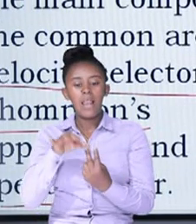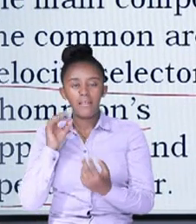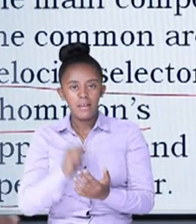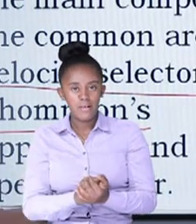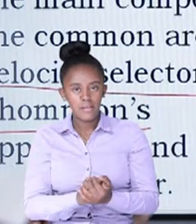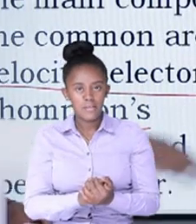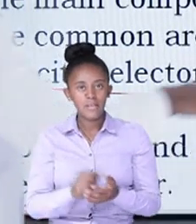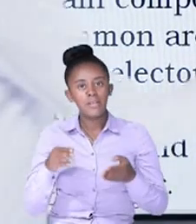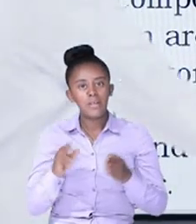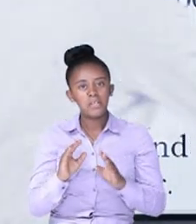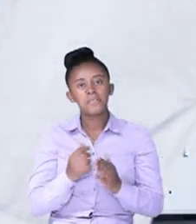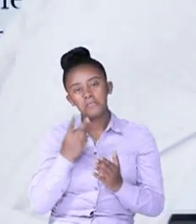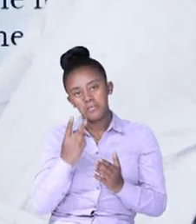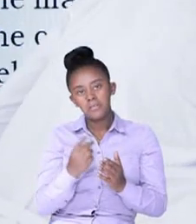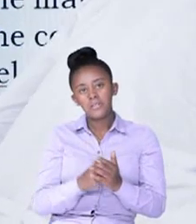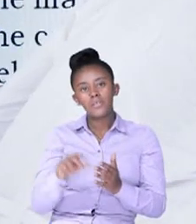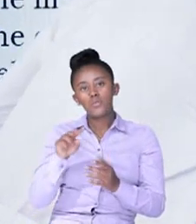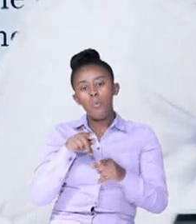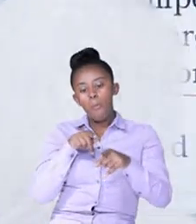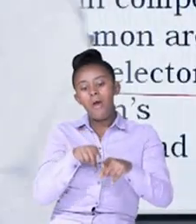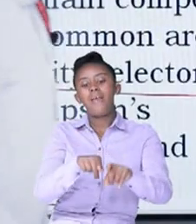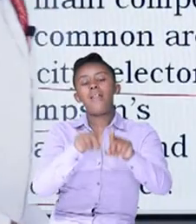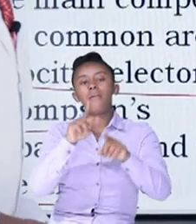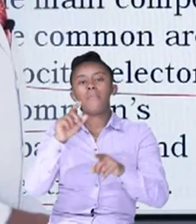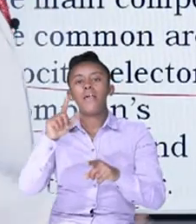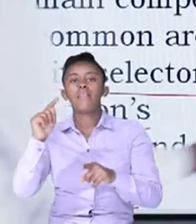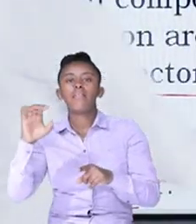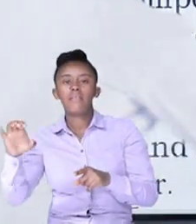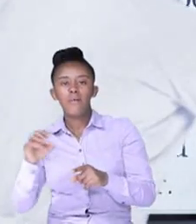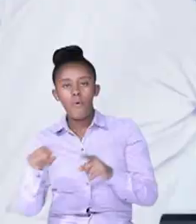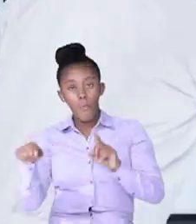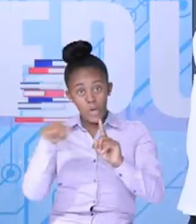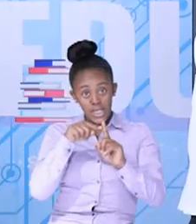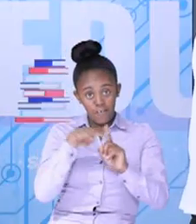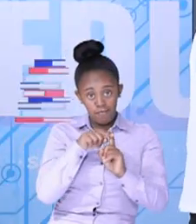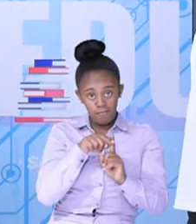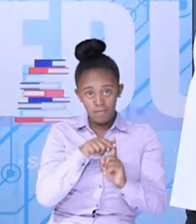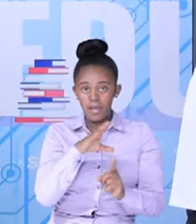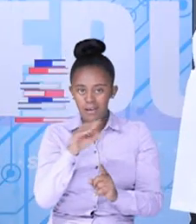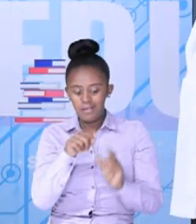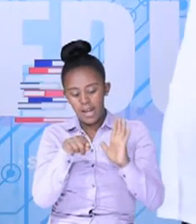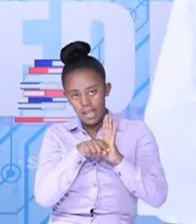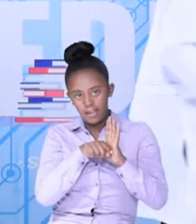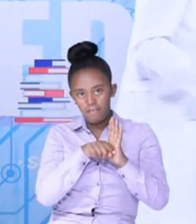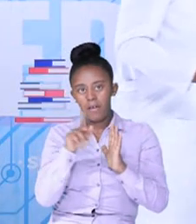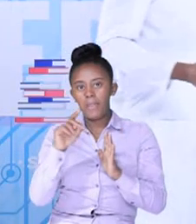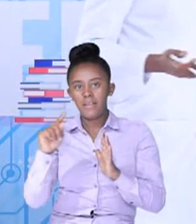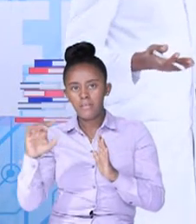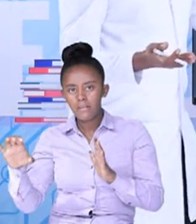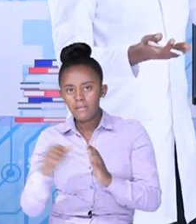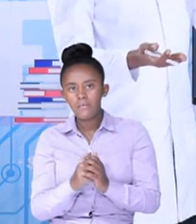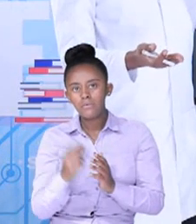selector. Let's take two parallel plates like this, a positive and a negative plates.